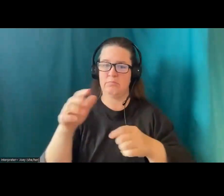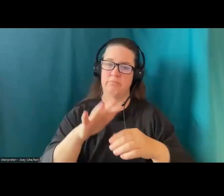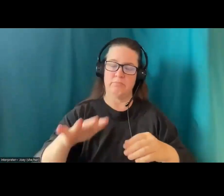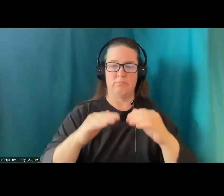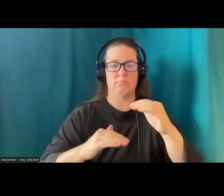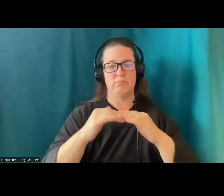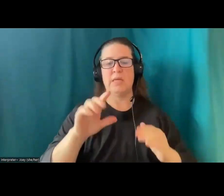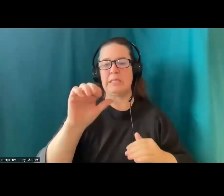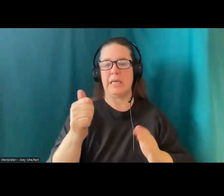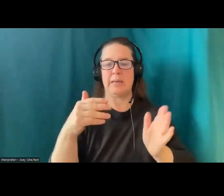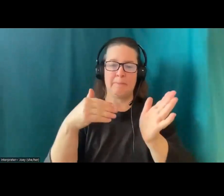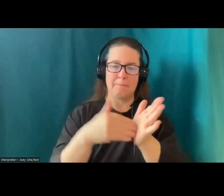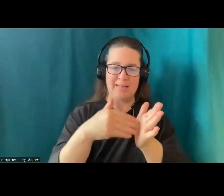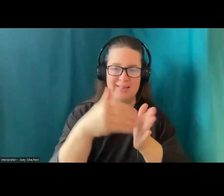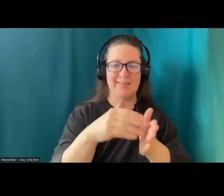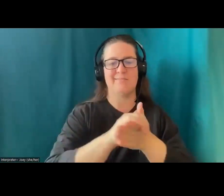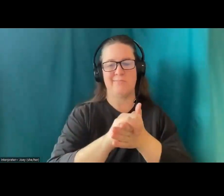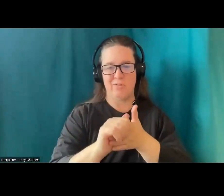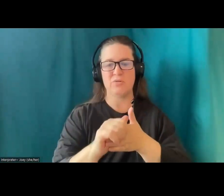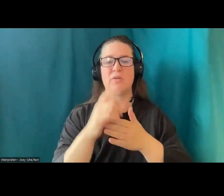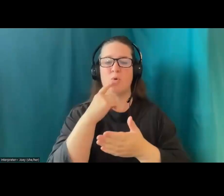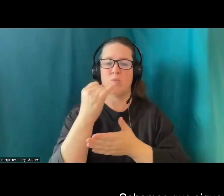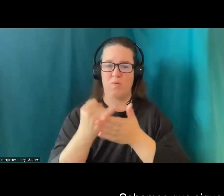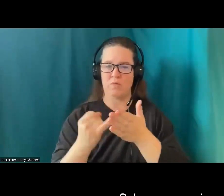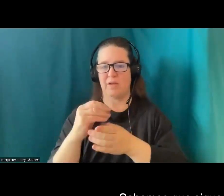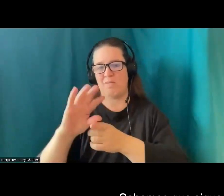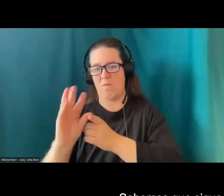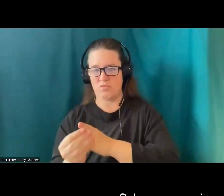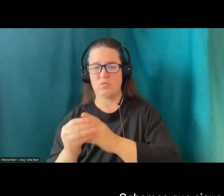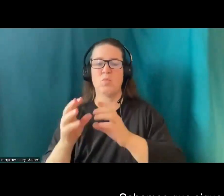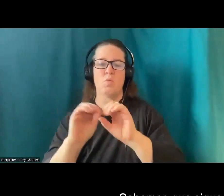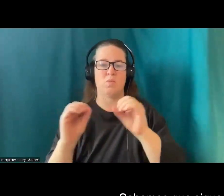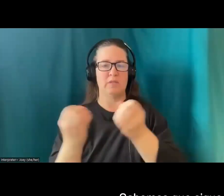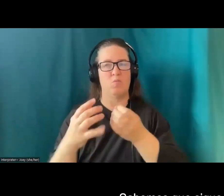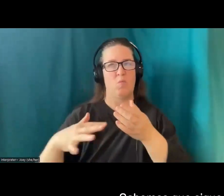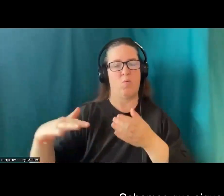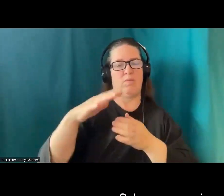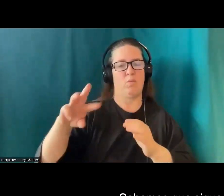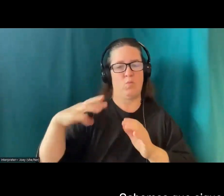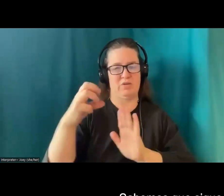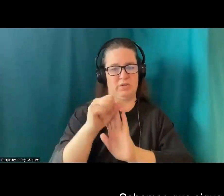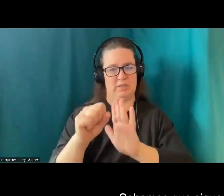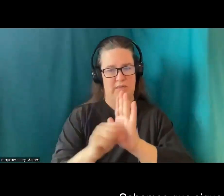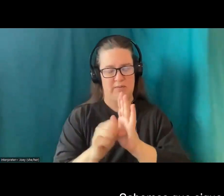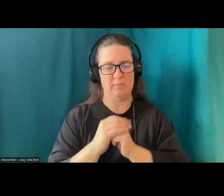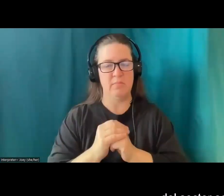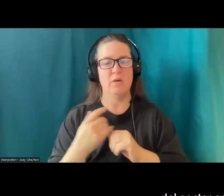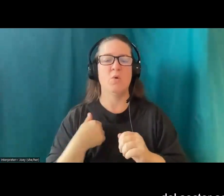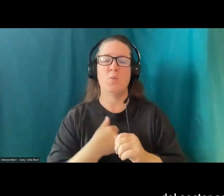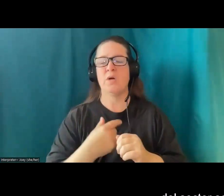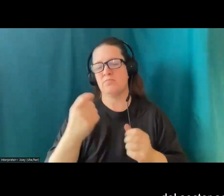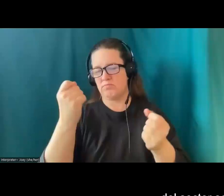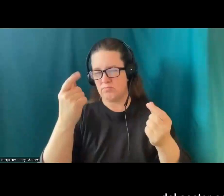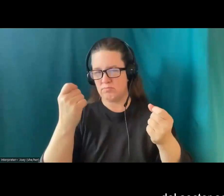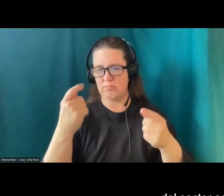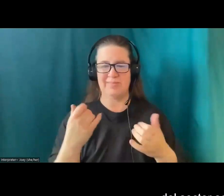are facing some of your toughest years as an arts nonprofit. We also know that there is still incredible uncertainty for everyone in this